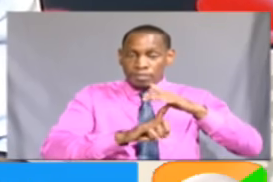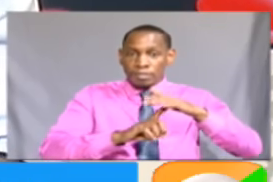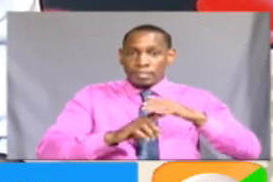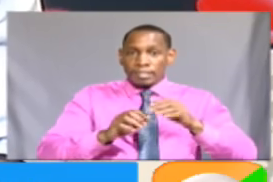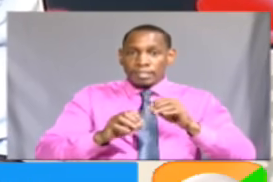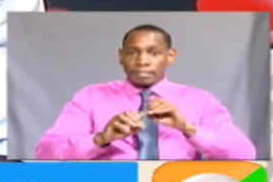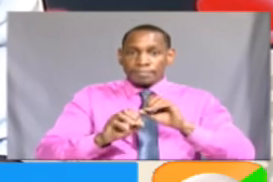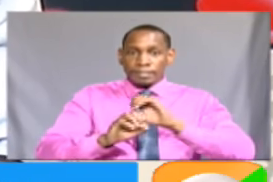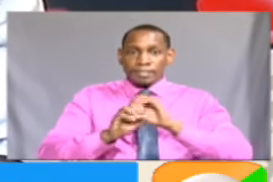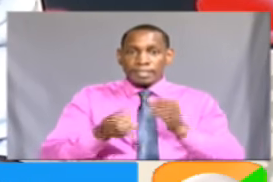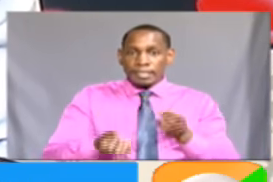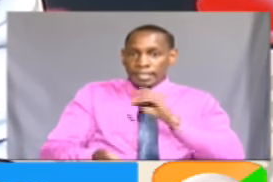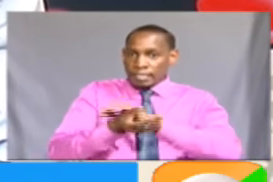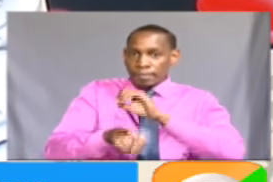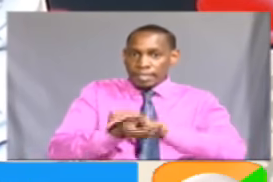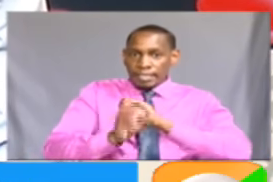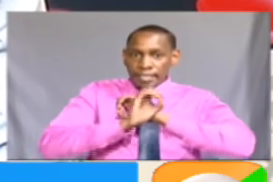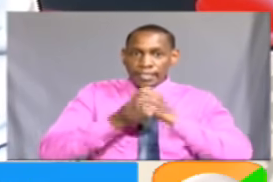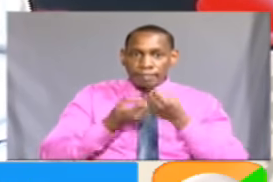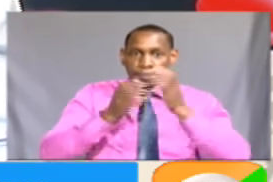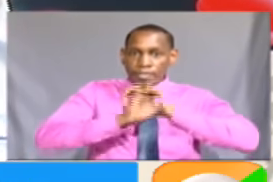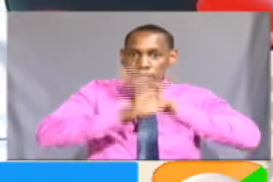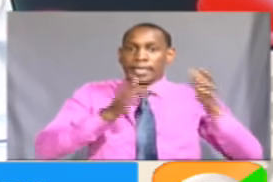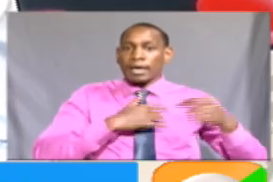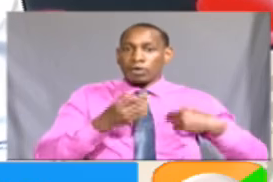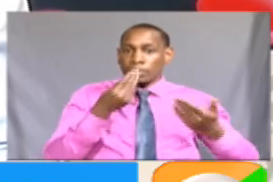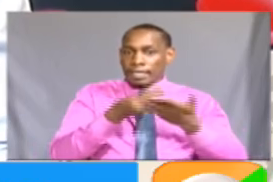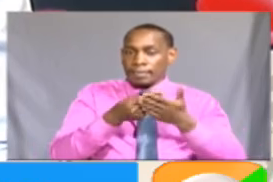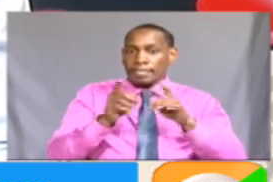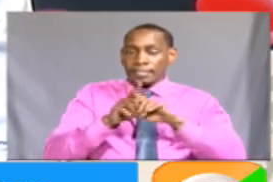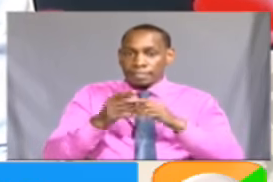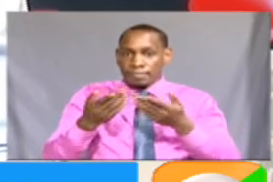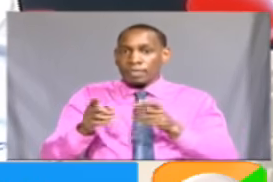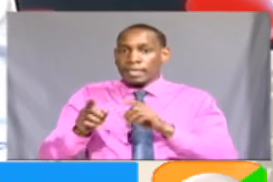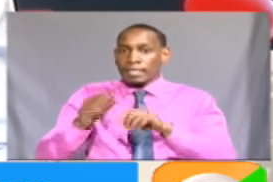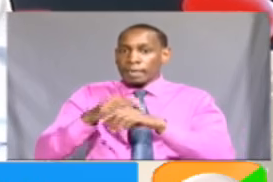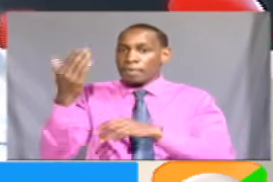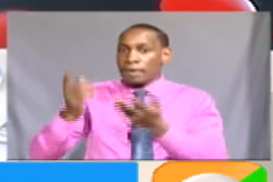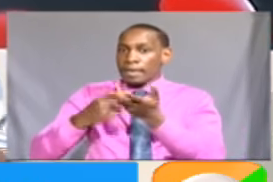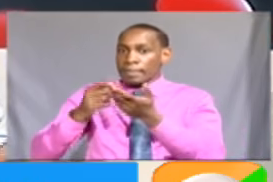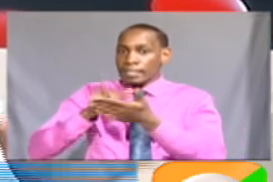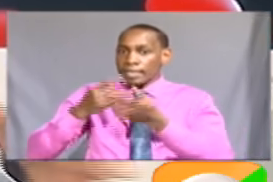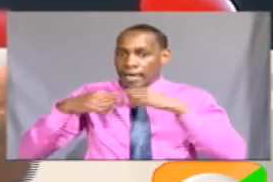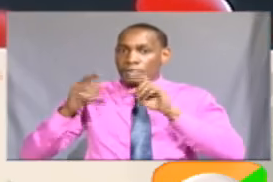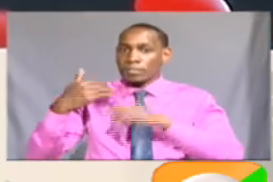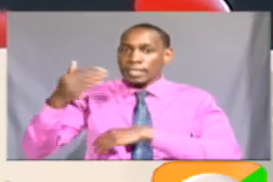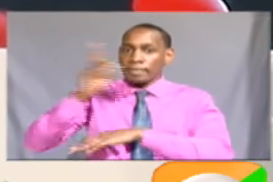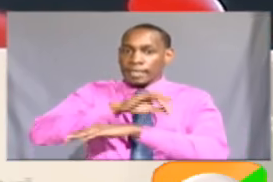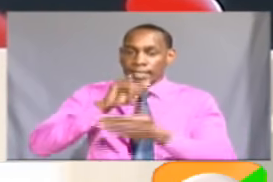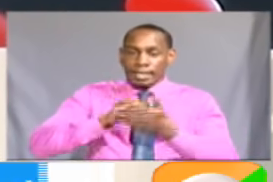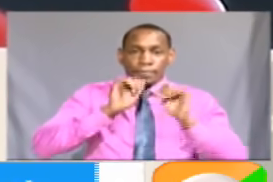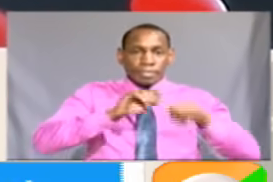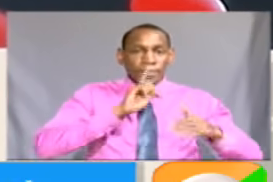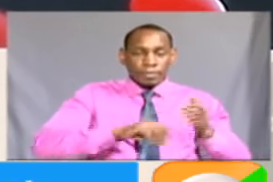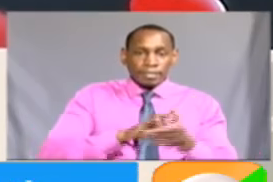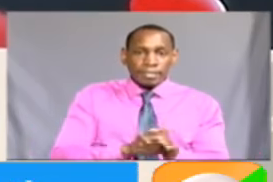upfront with information regarding money, more like they seem to be upfront with the numbers that they give us every day, where they will come